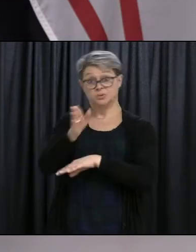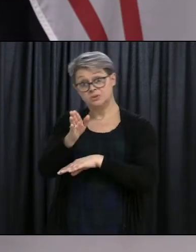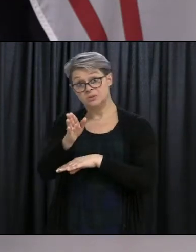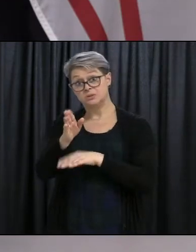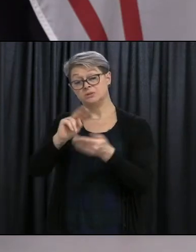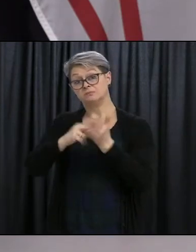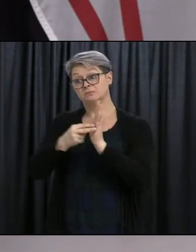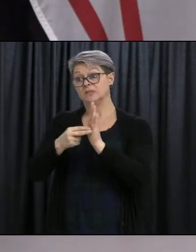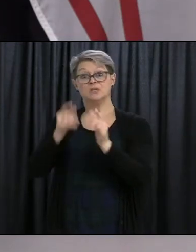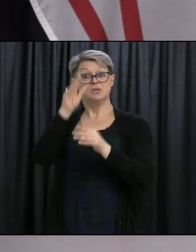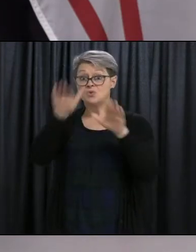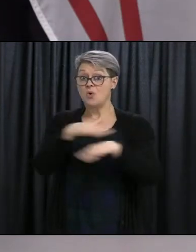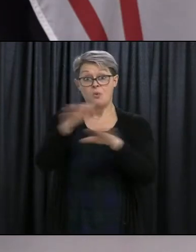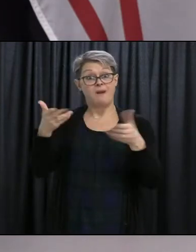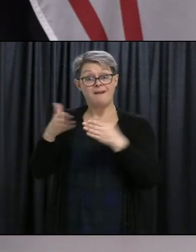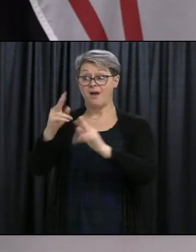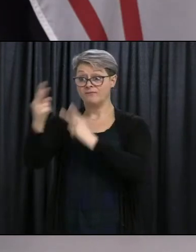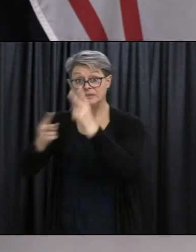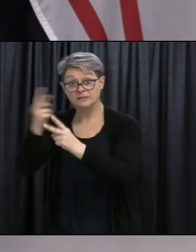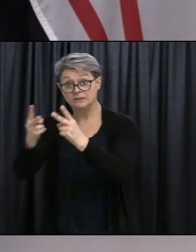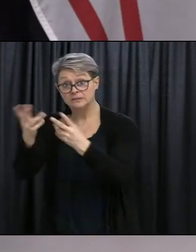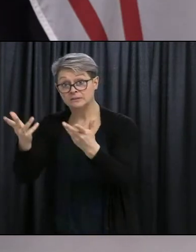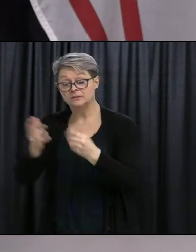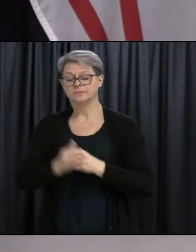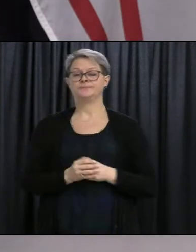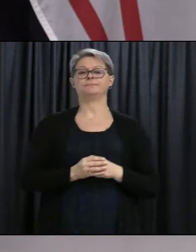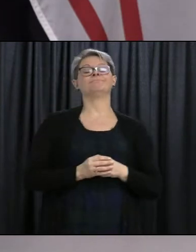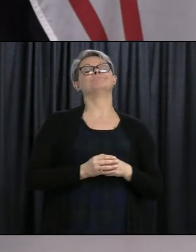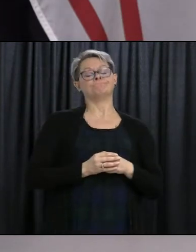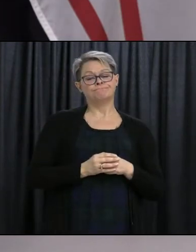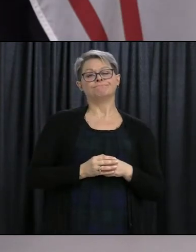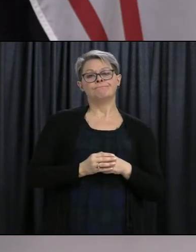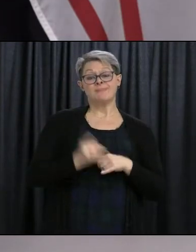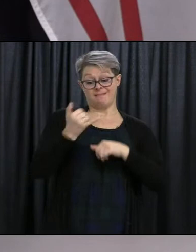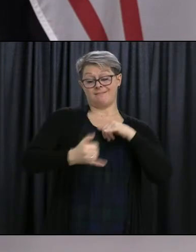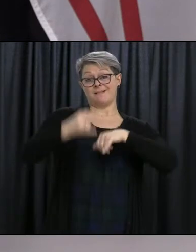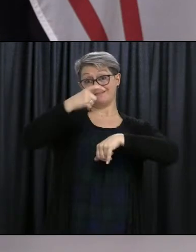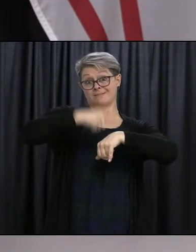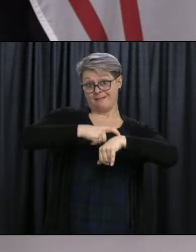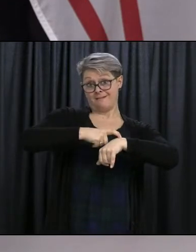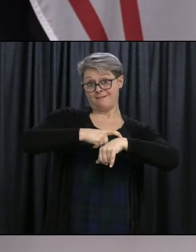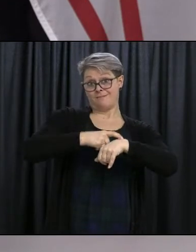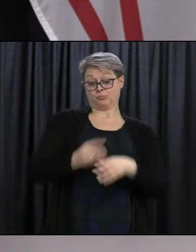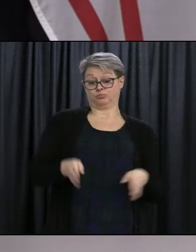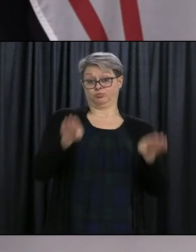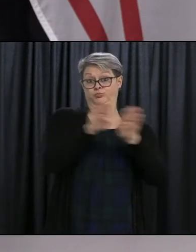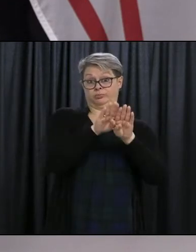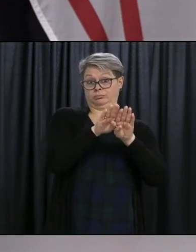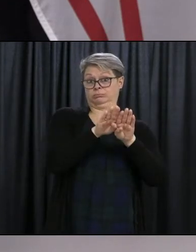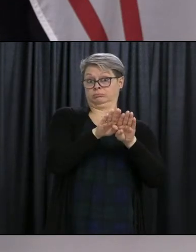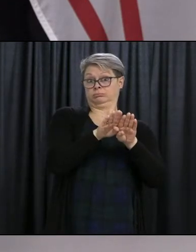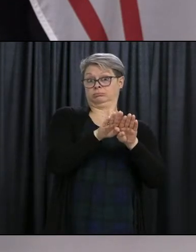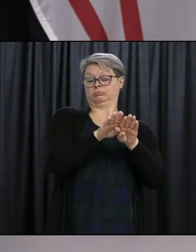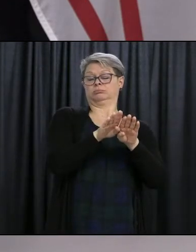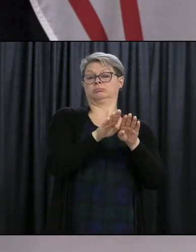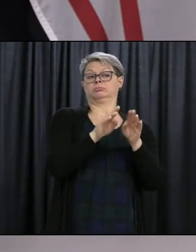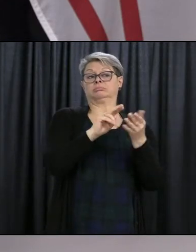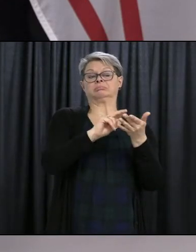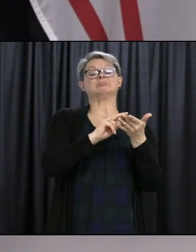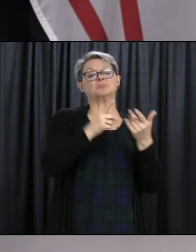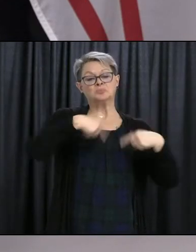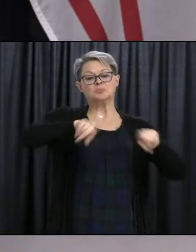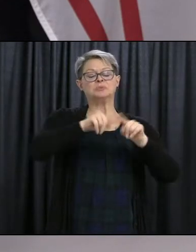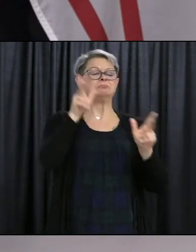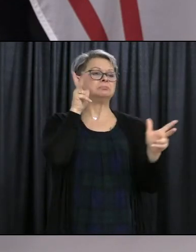our last, we'll say lockdown, we heard, quite a number of concerns about